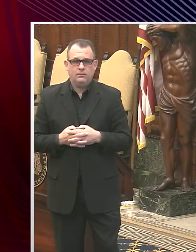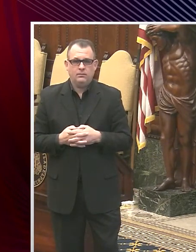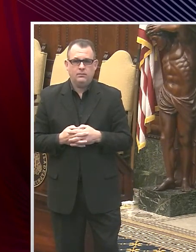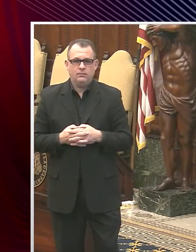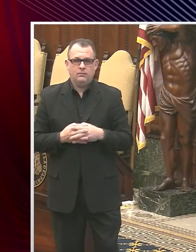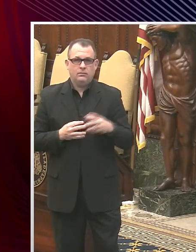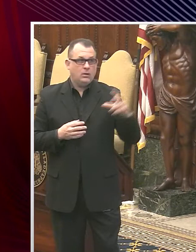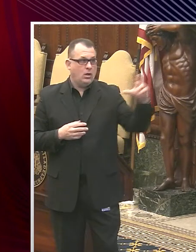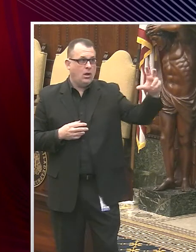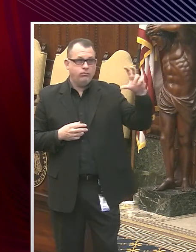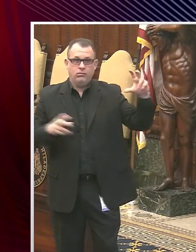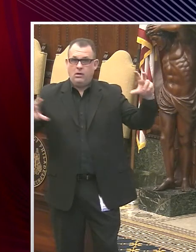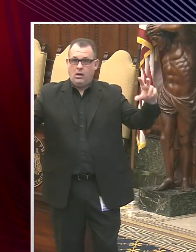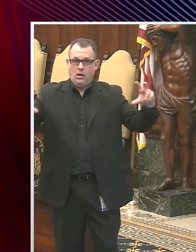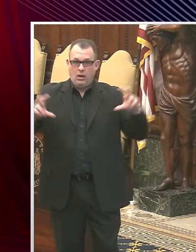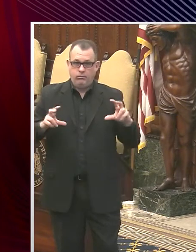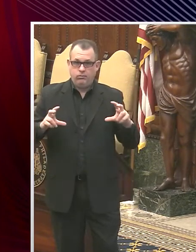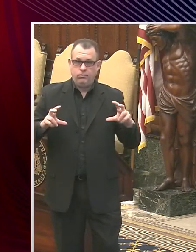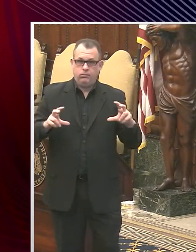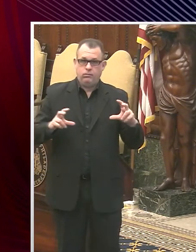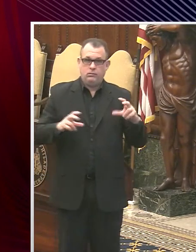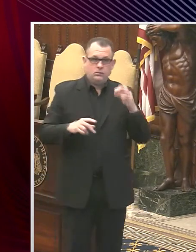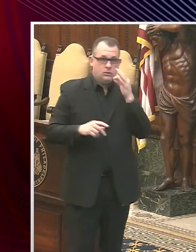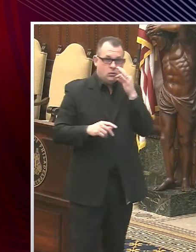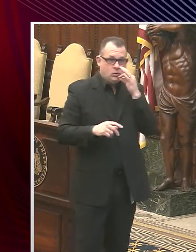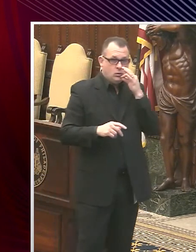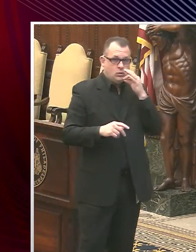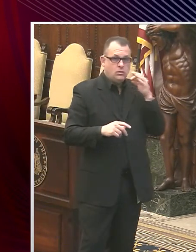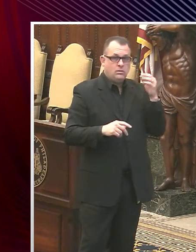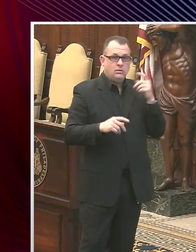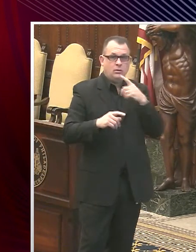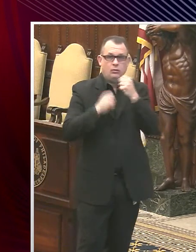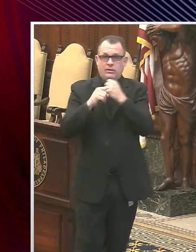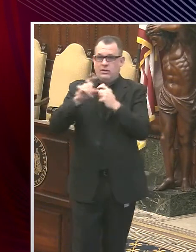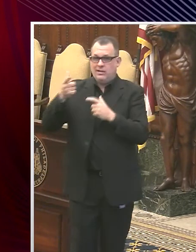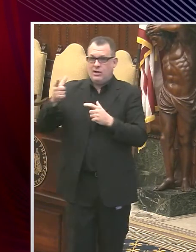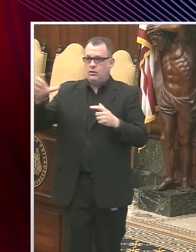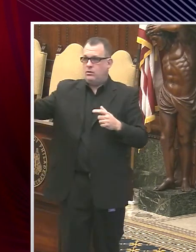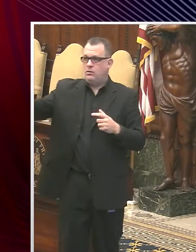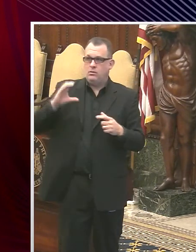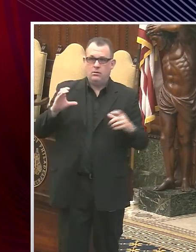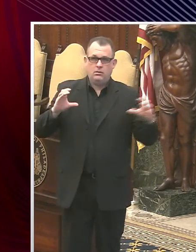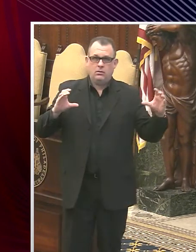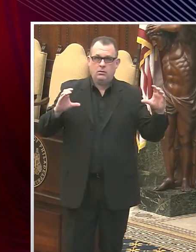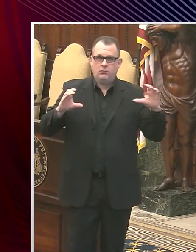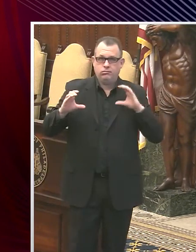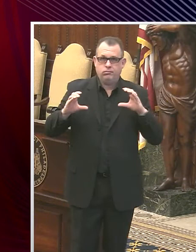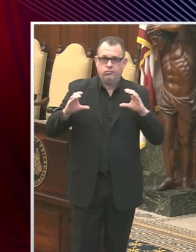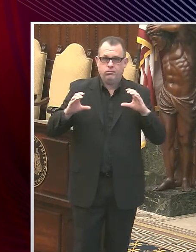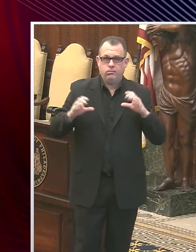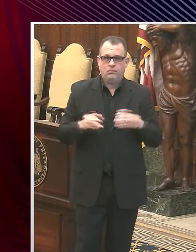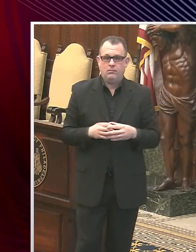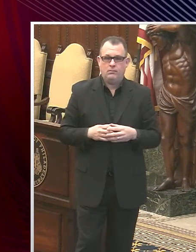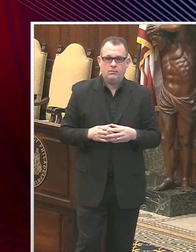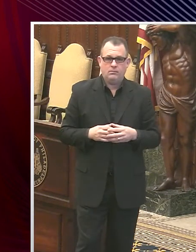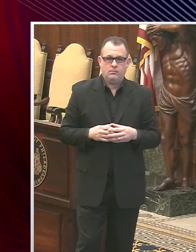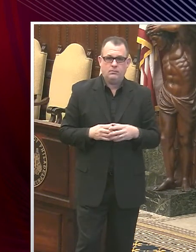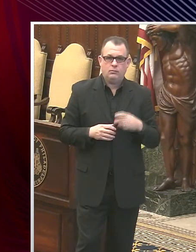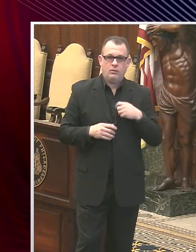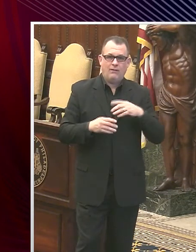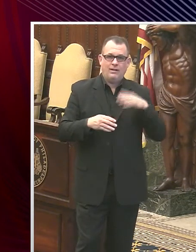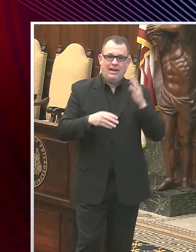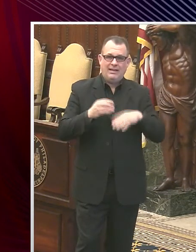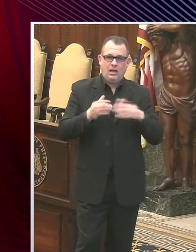tranches, one in a couple of months and then one in a year. And we have until the end of